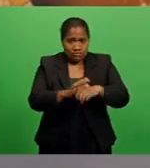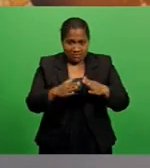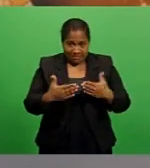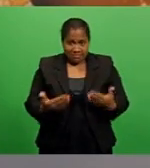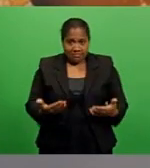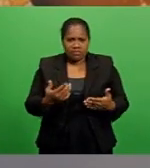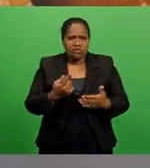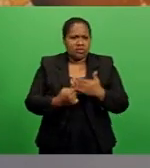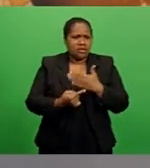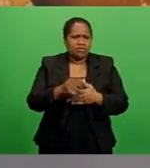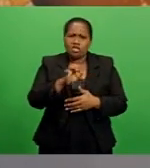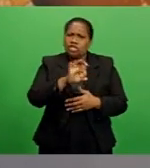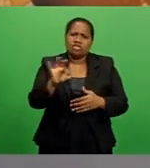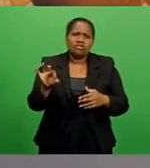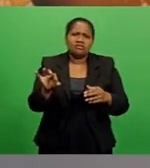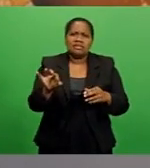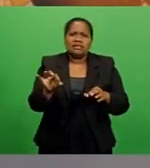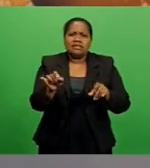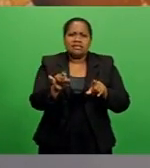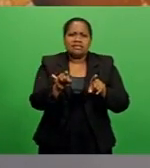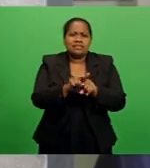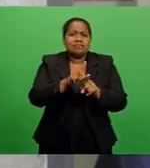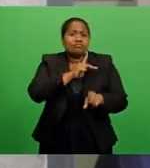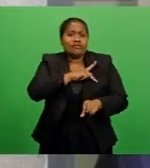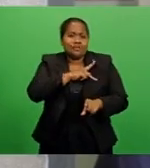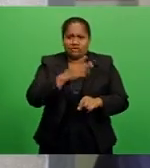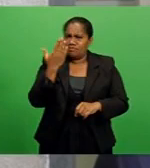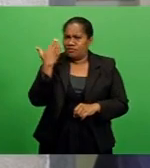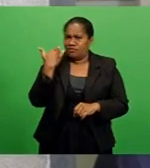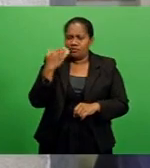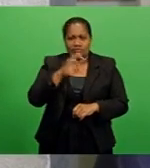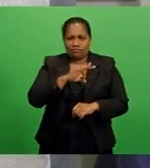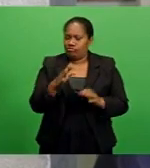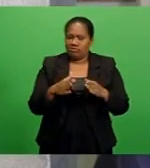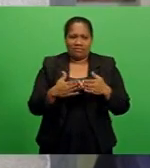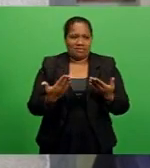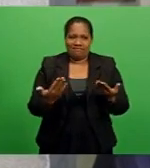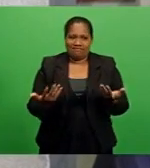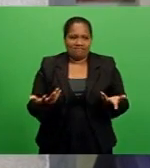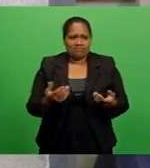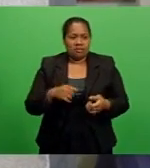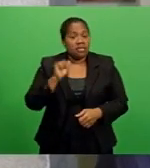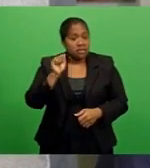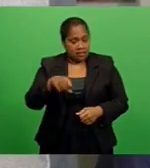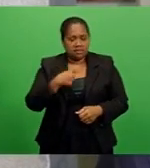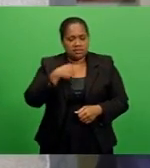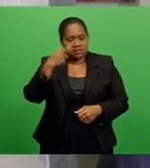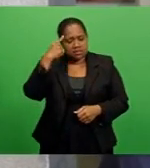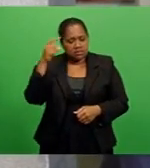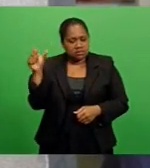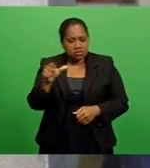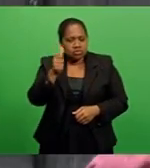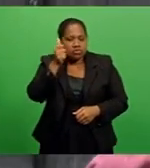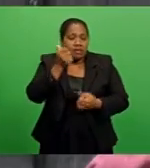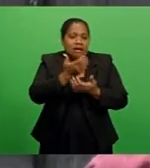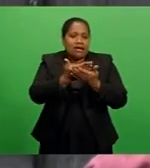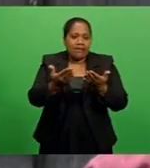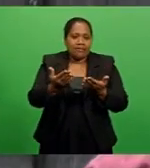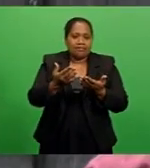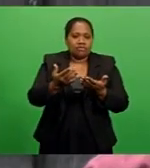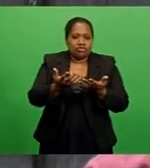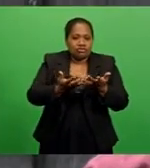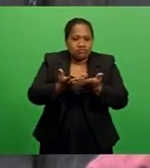that professional like it used to be before in earlier. Yes, because I think they should know how to deal with the public. Yeah,